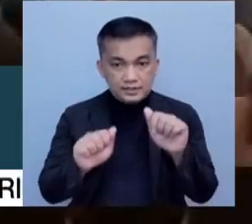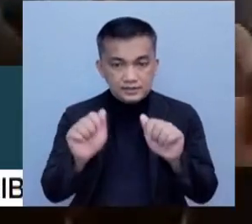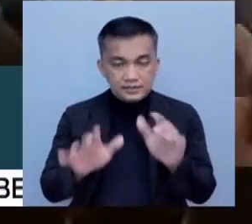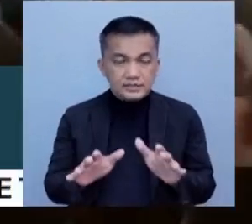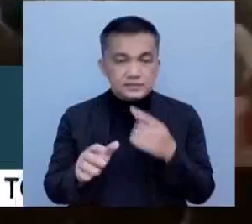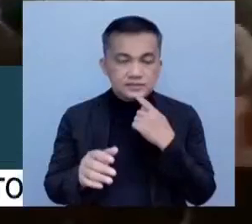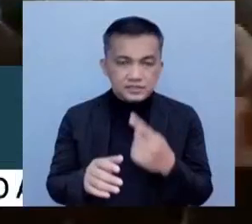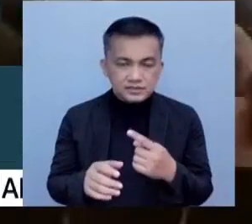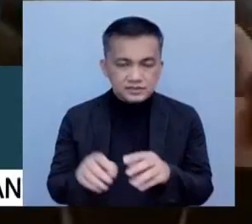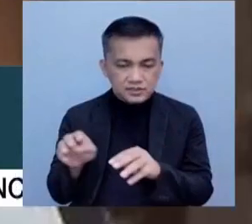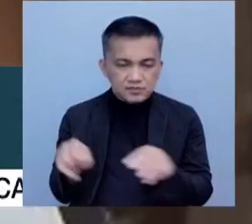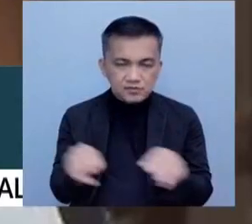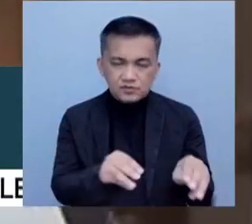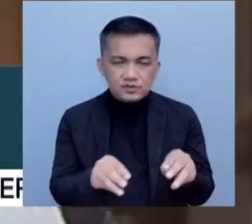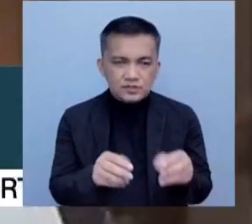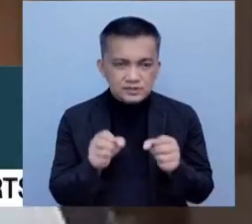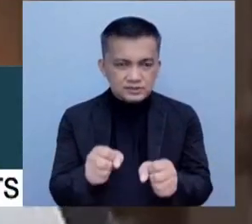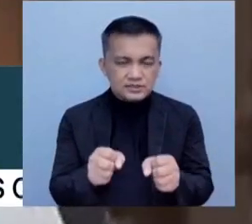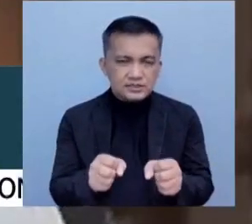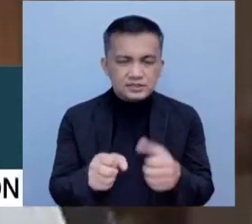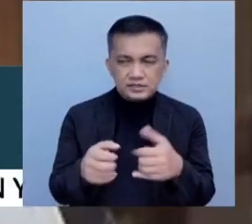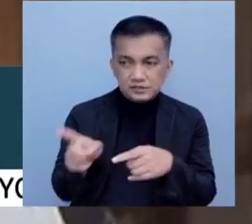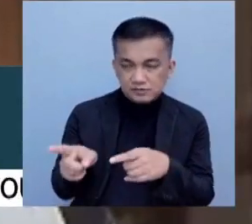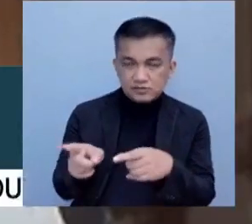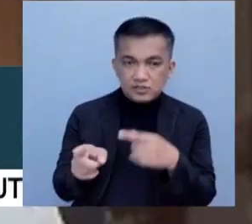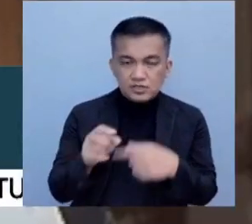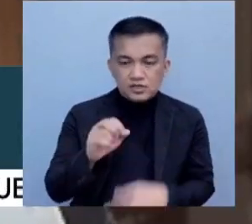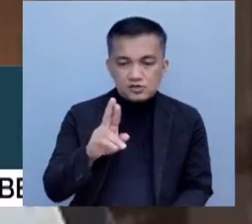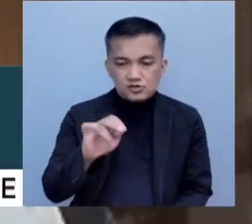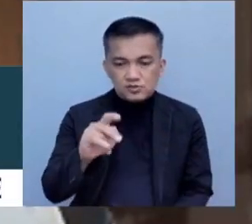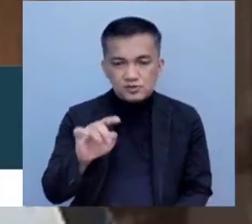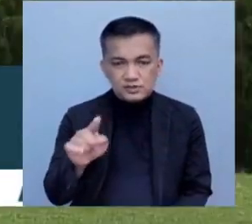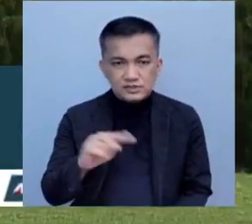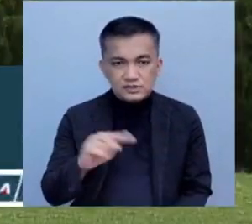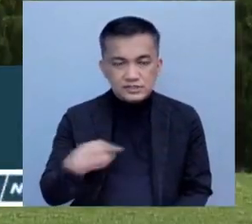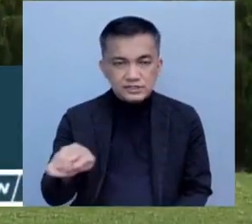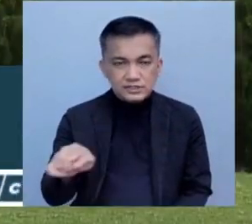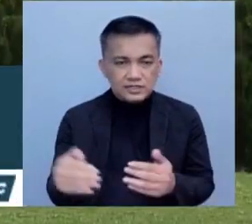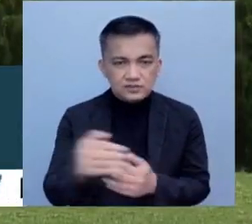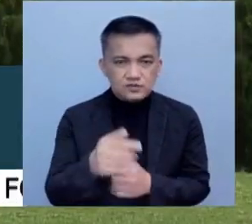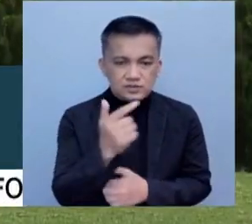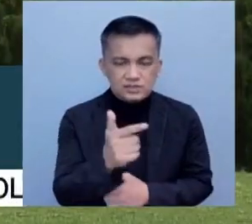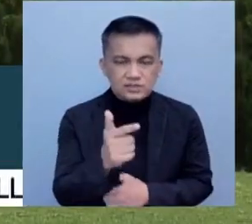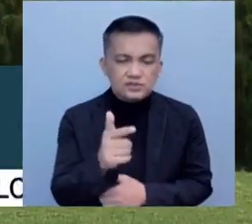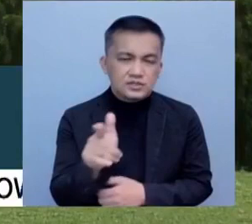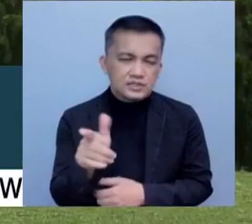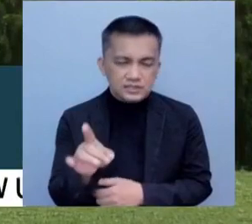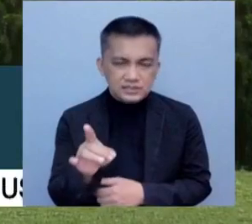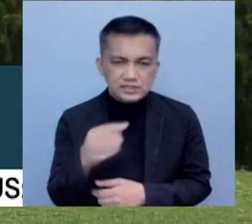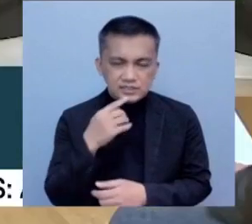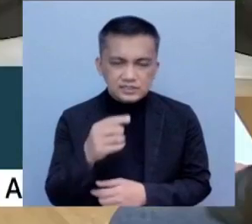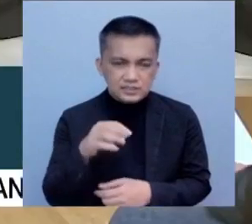be a strategic play by Romualdez ahead of the 2028 elections, but he says there is no truth to that.